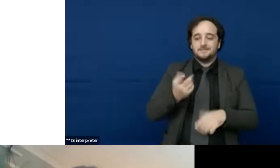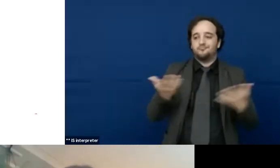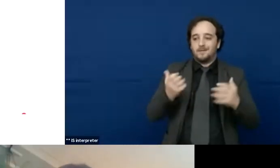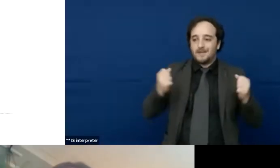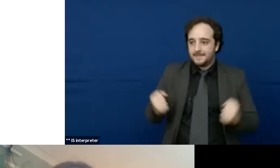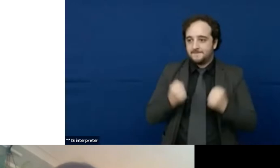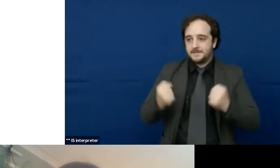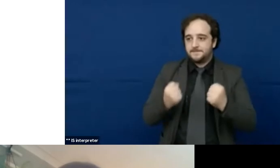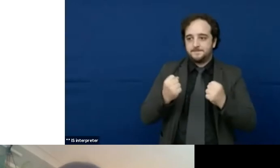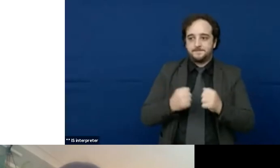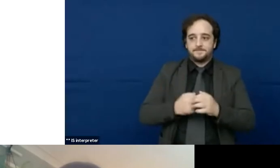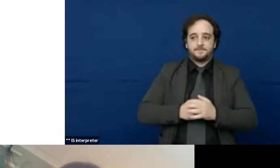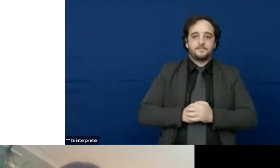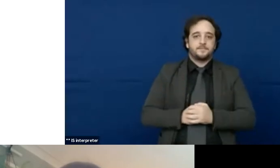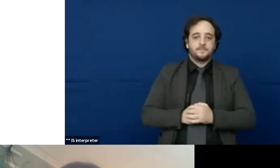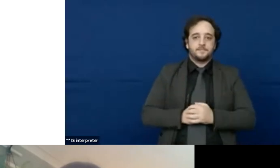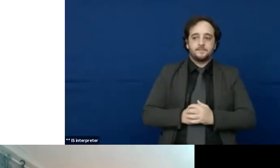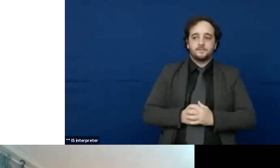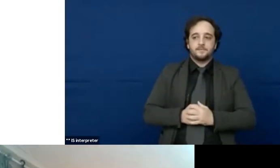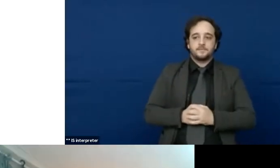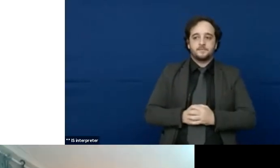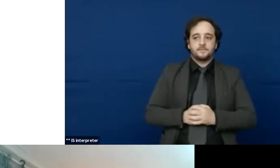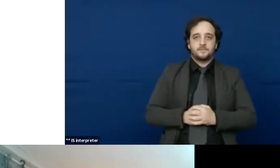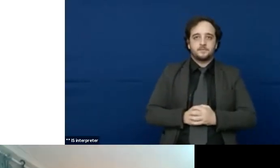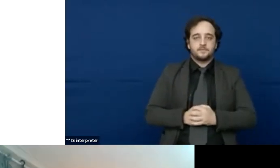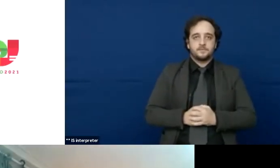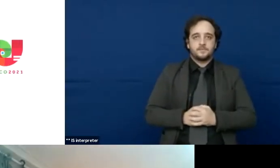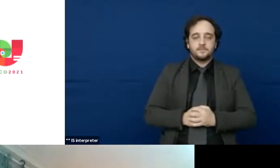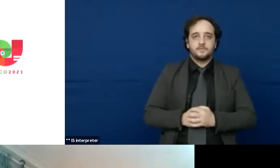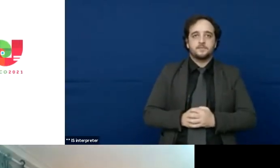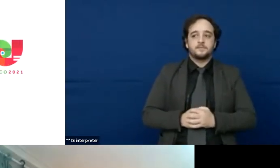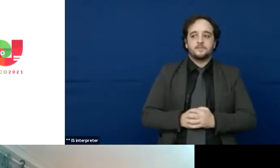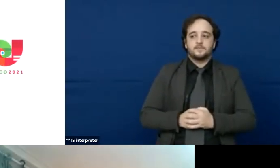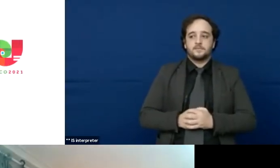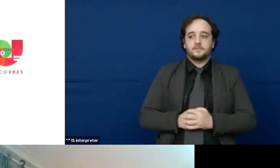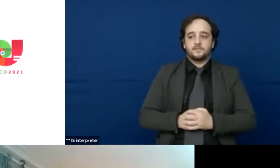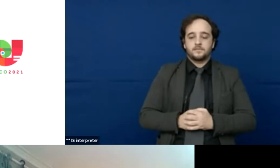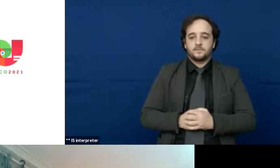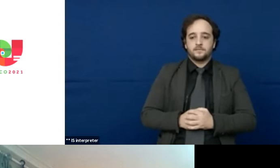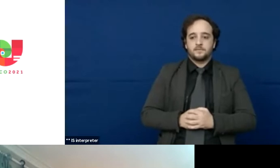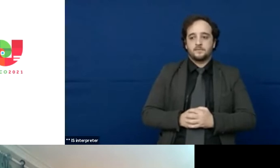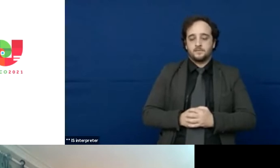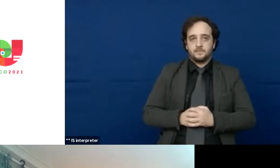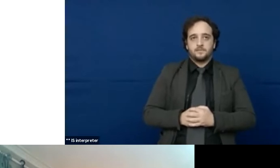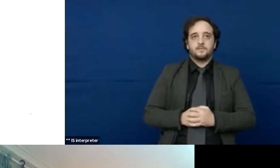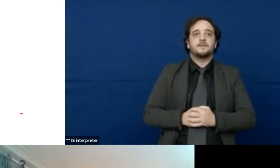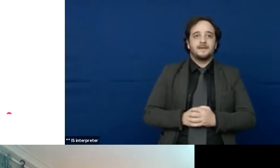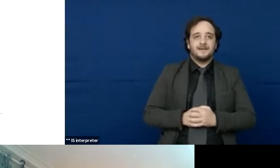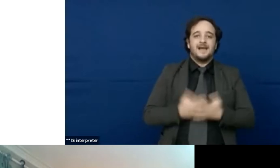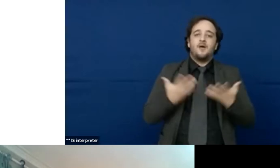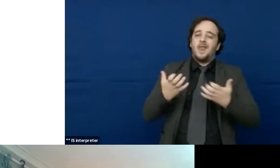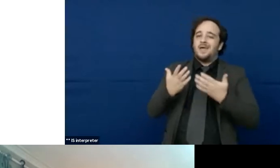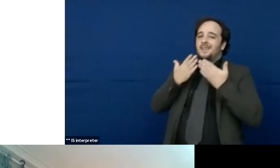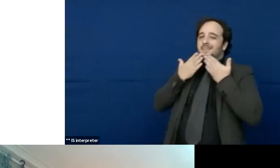I would like to thank the commissioner for this really good presentation and for reminding us